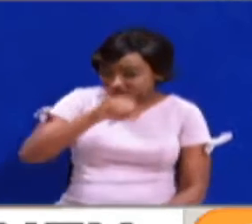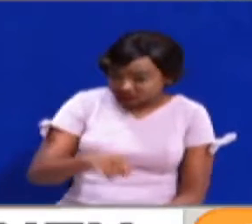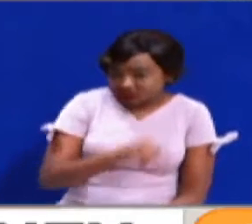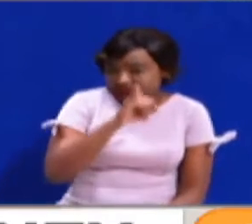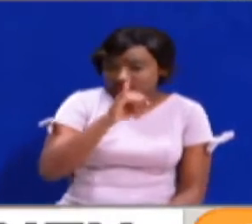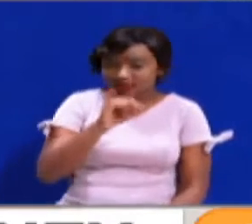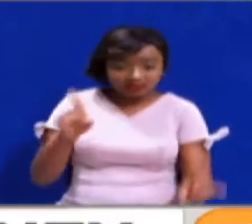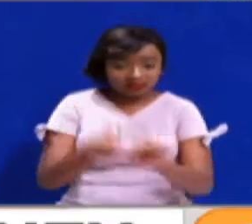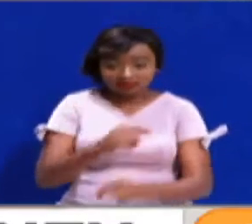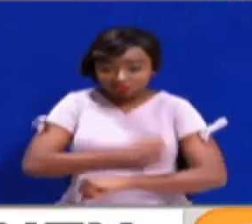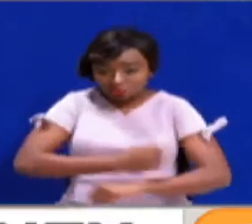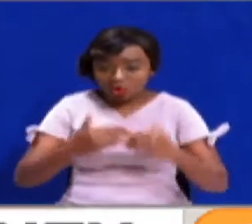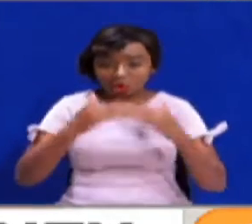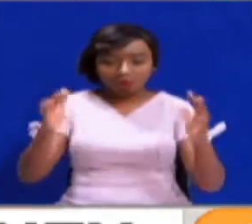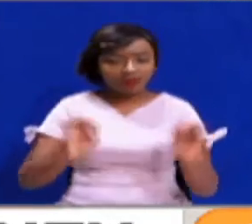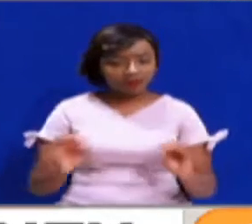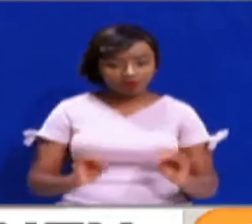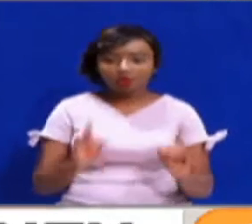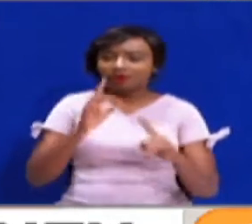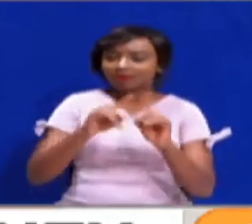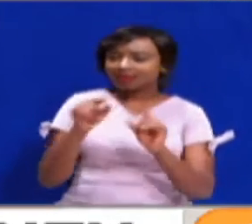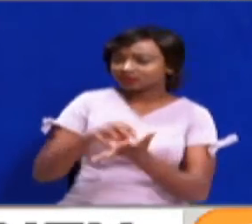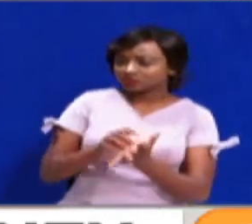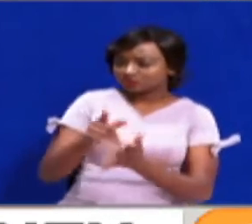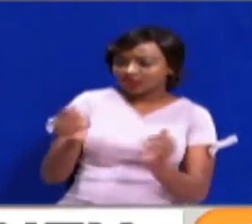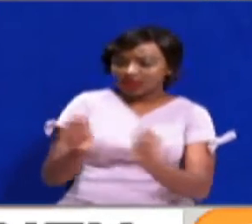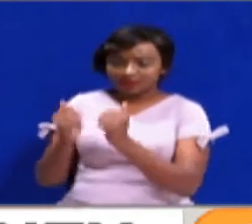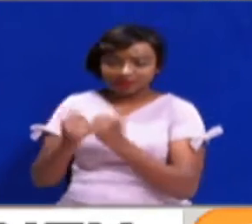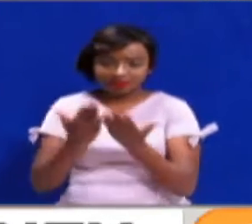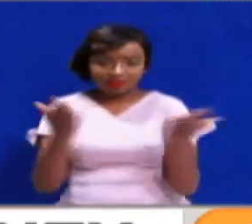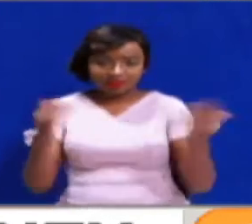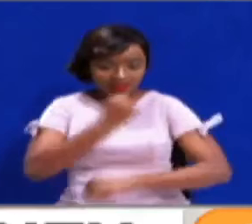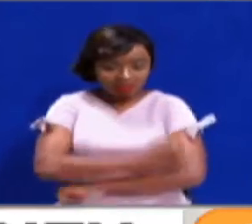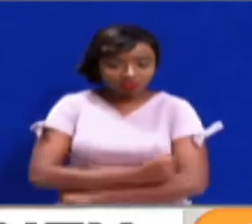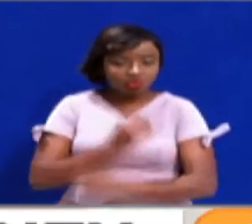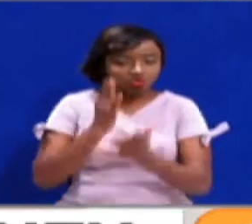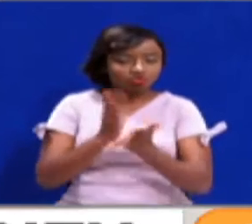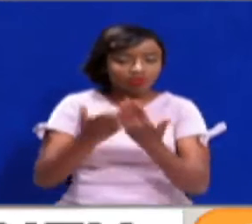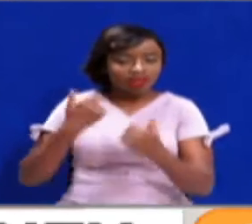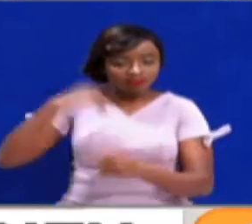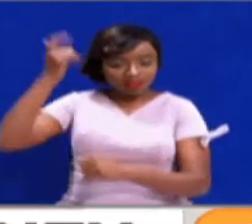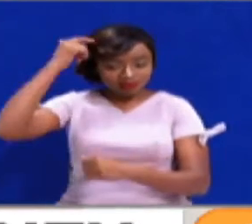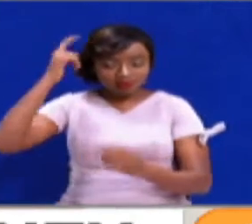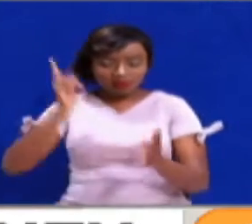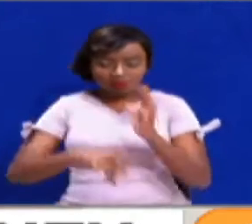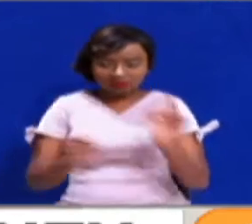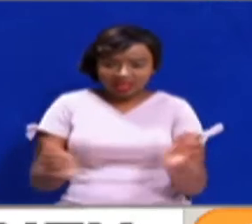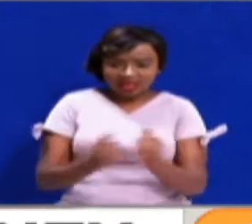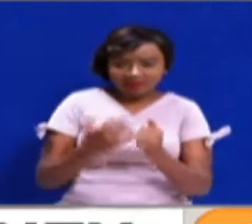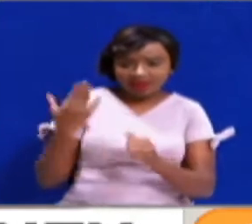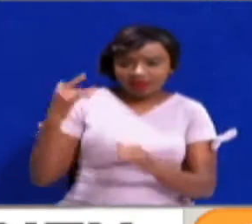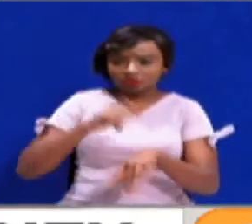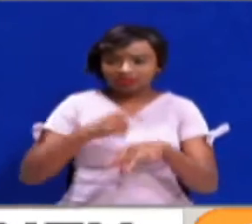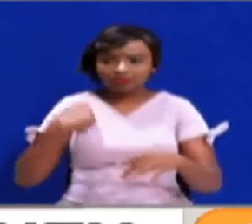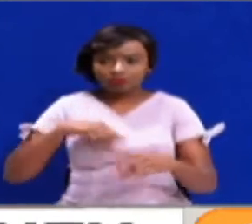might not happen. The situation with what's happening in the schools reminds me very much of what happened when we were